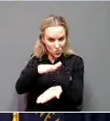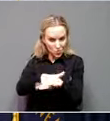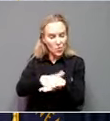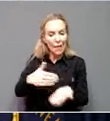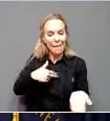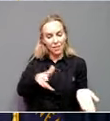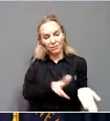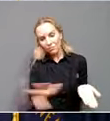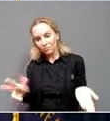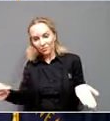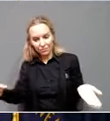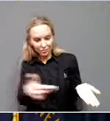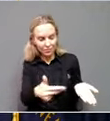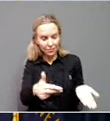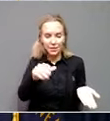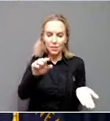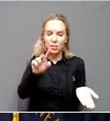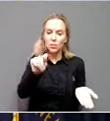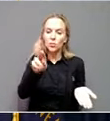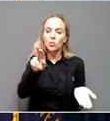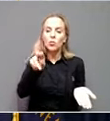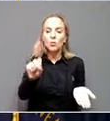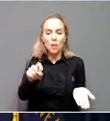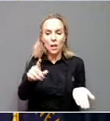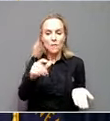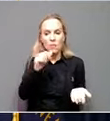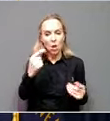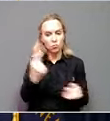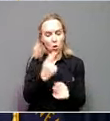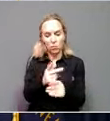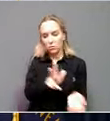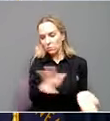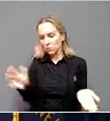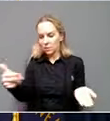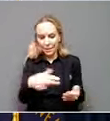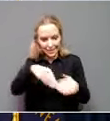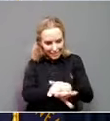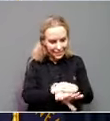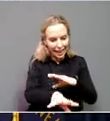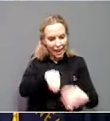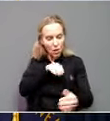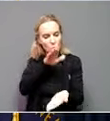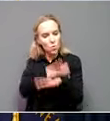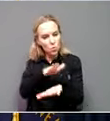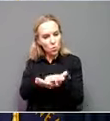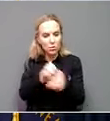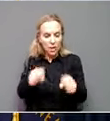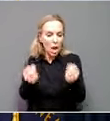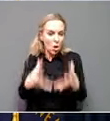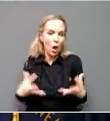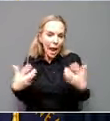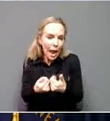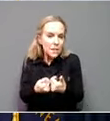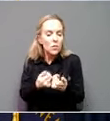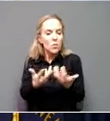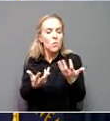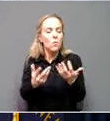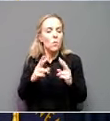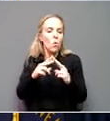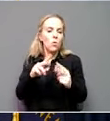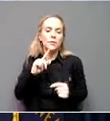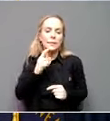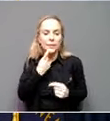really lead to not only accidents, but severe congestion. And so looking at where the safety dollars